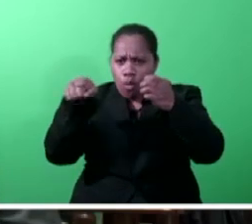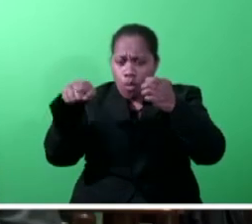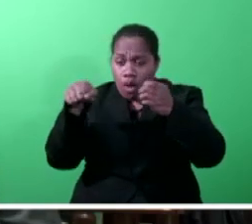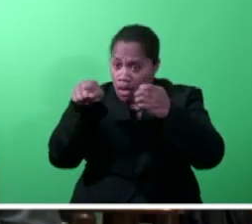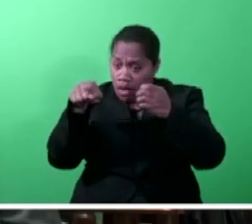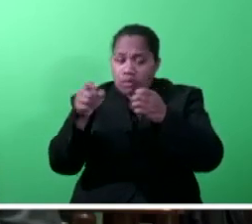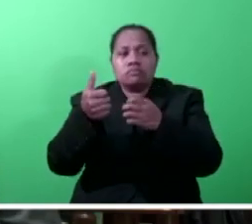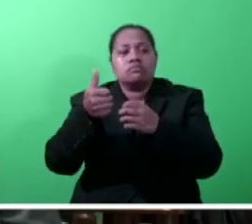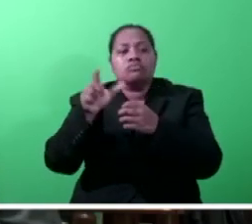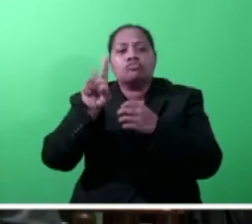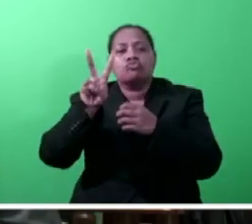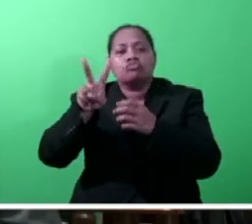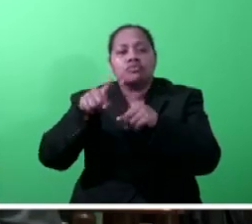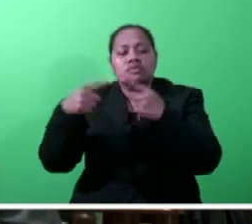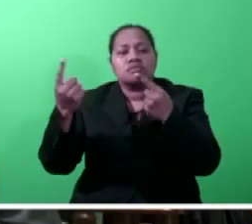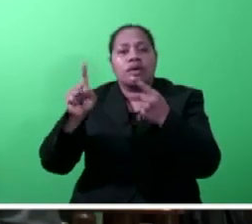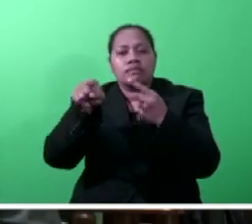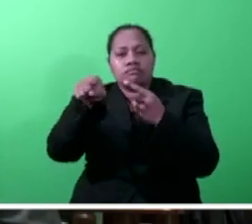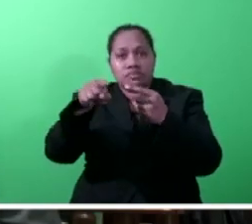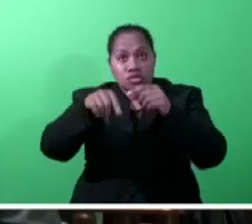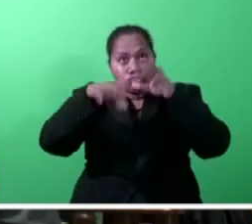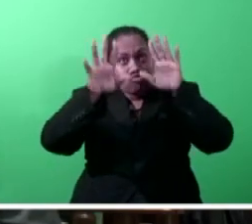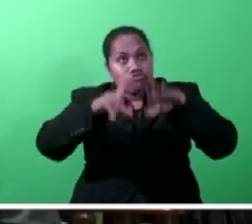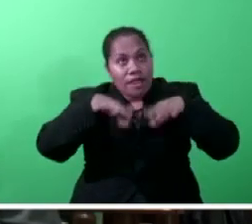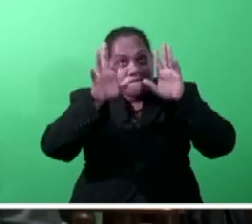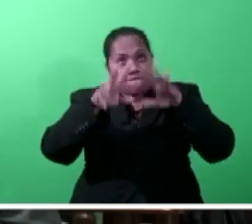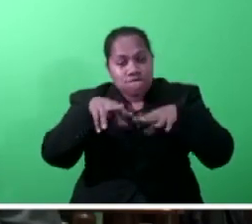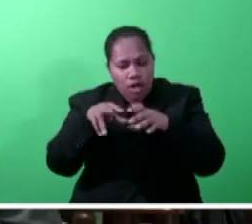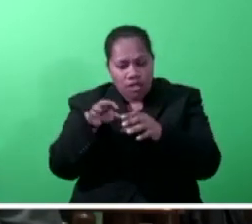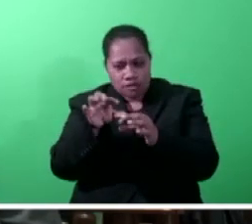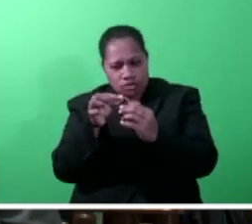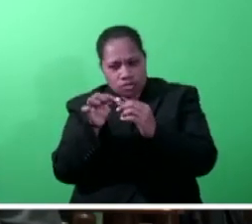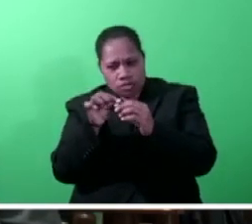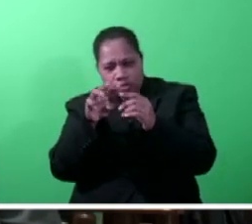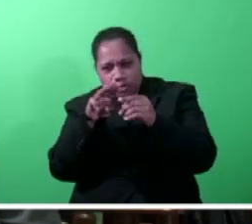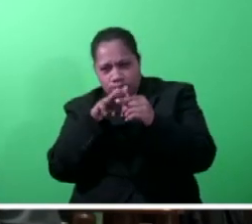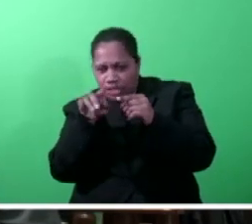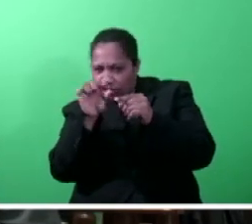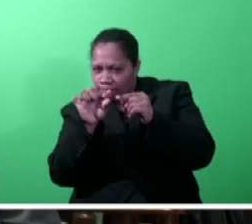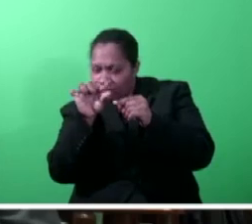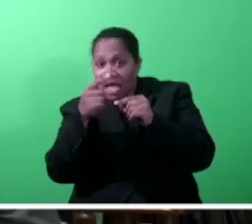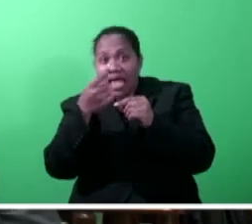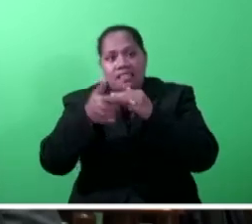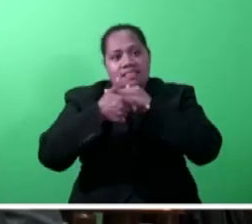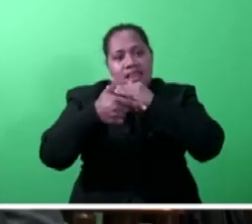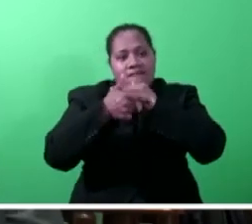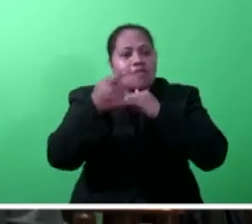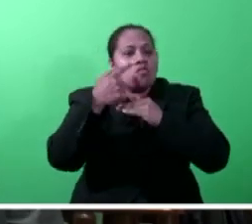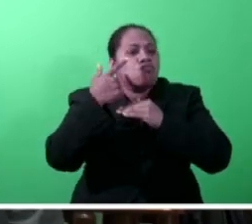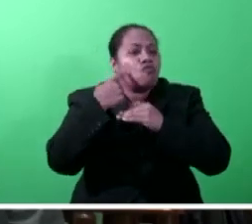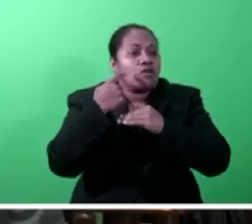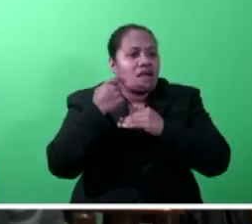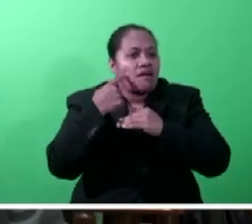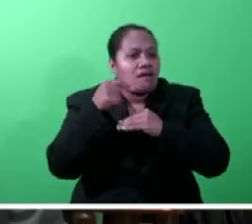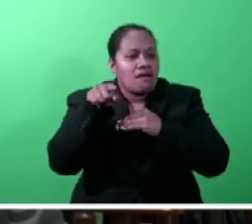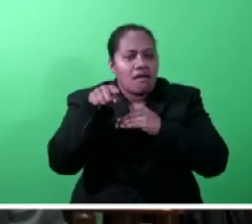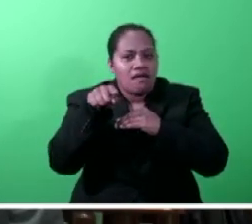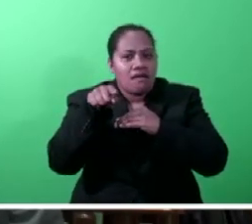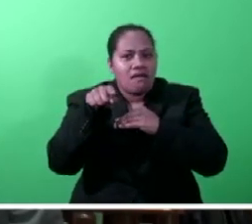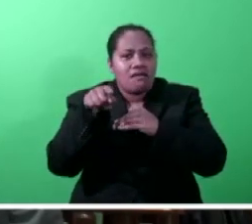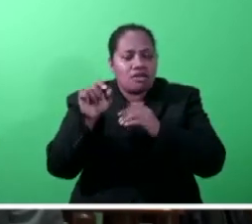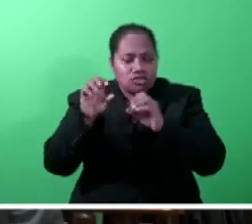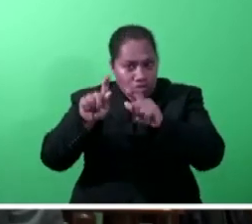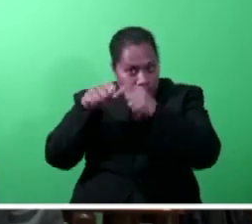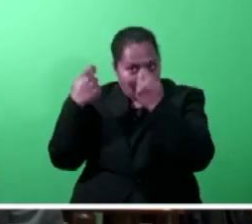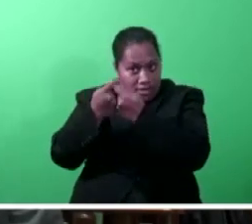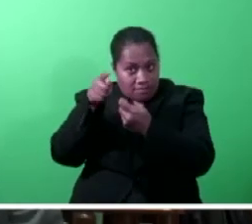things. It keeps track of rainfall, and it keeps track of the level of water in all of our major rivers and streams that lead to